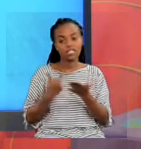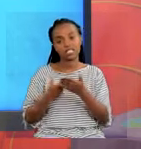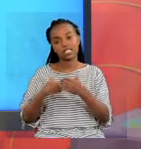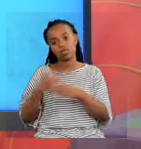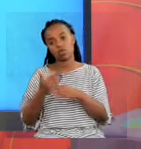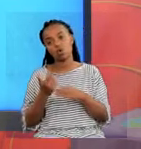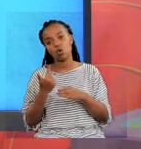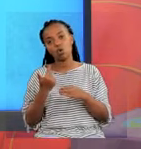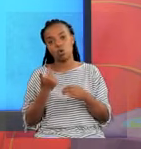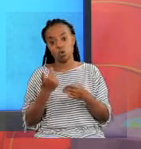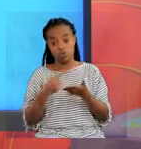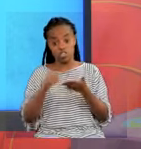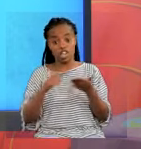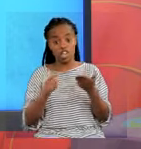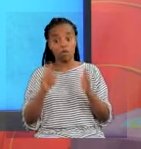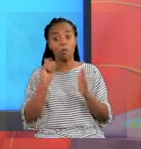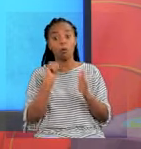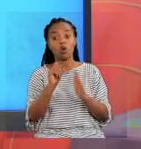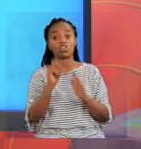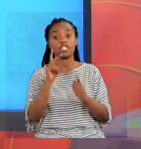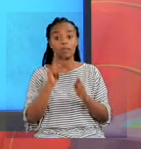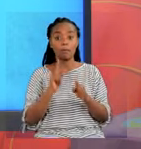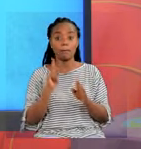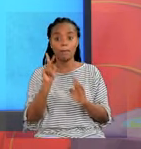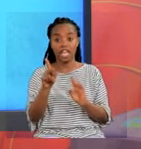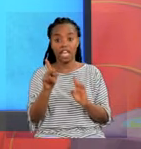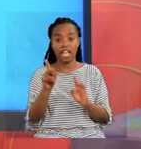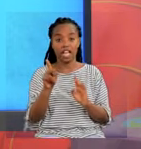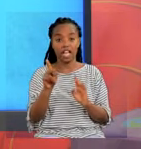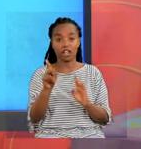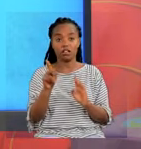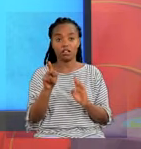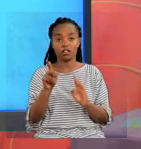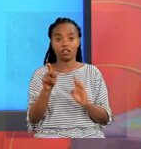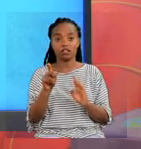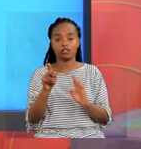we have checked this one, the point P here.